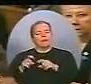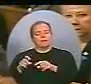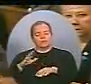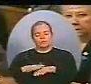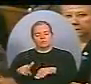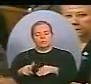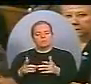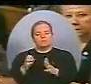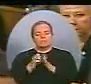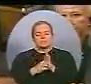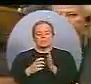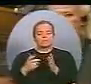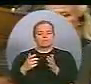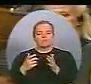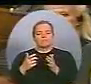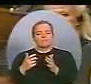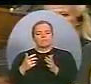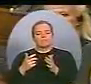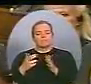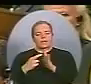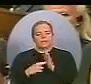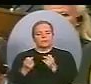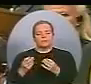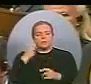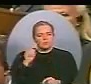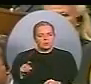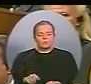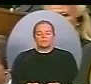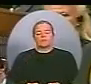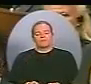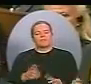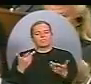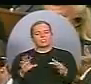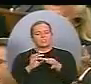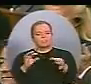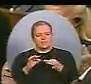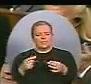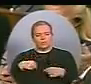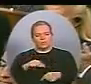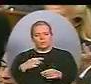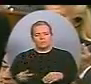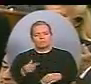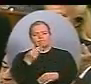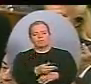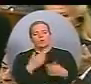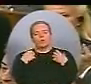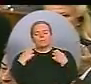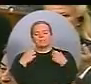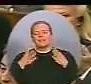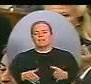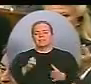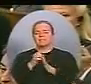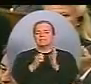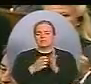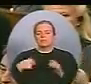already explained, this matter was referred to the Ethics Commissioner by us, Mr. Speaker. We are following the rules that were duly passed